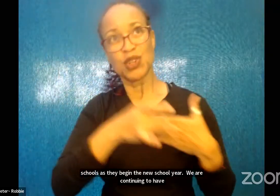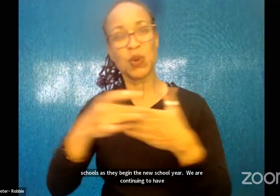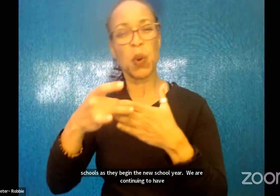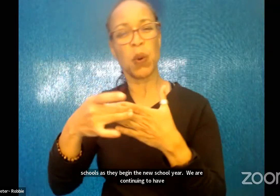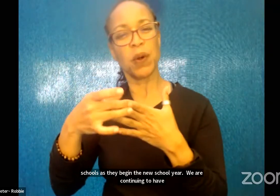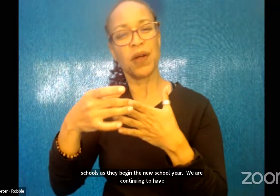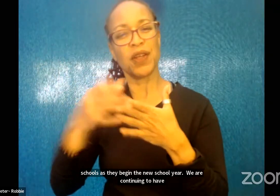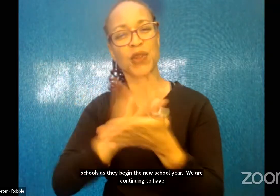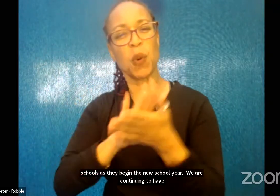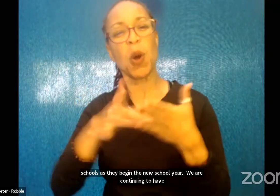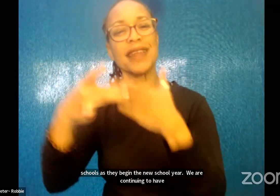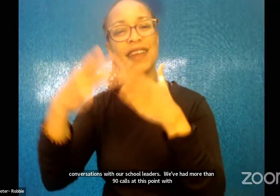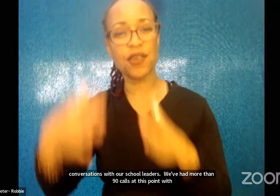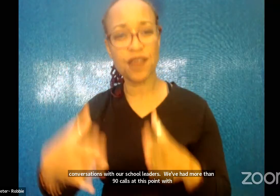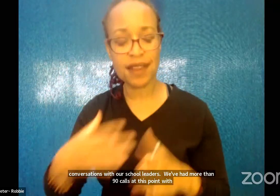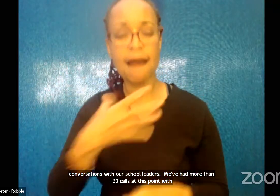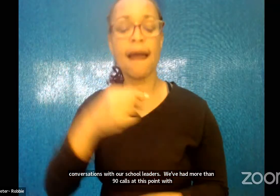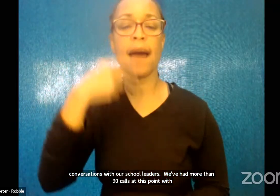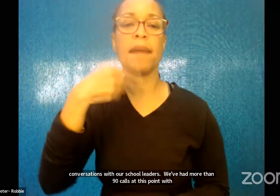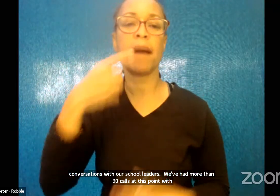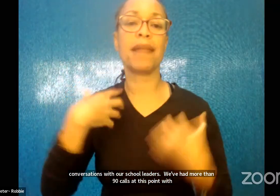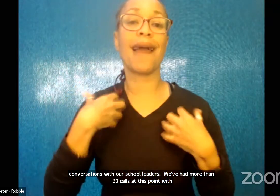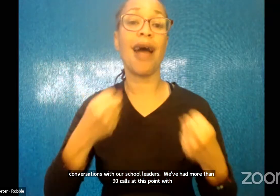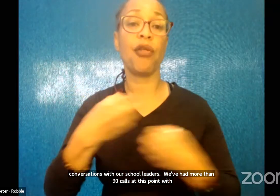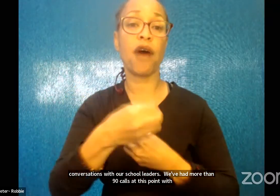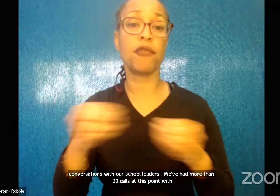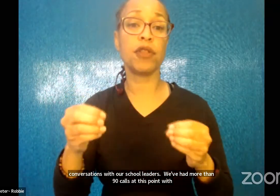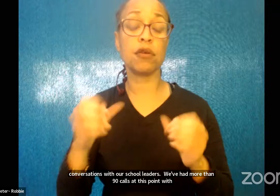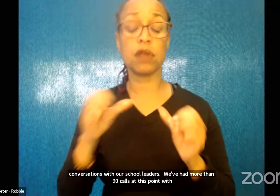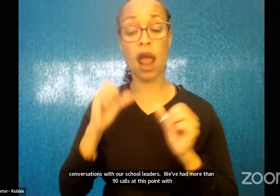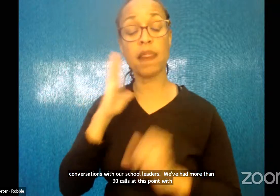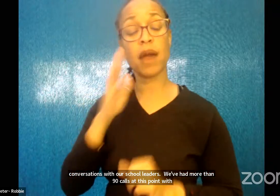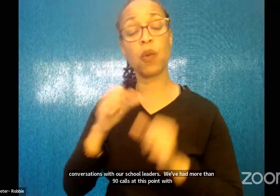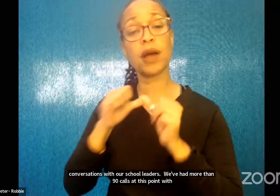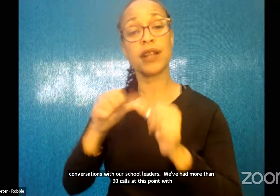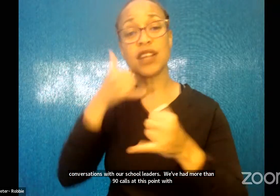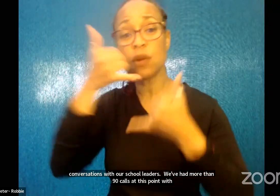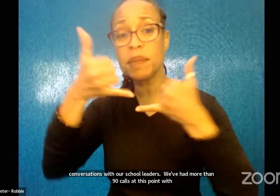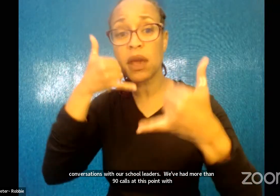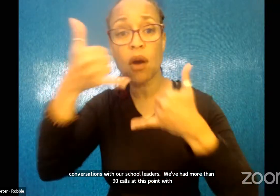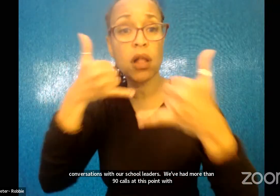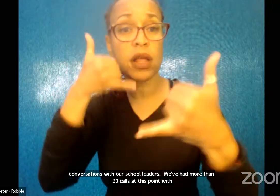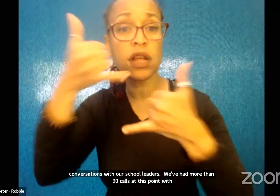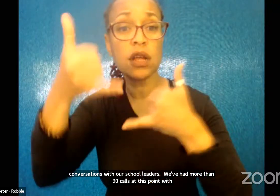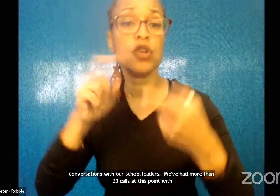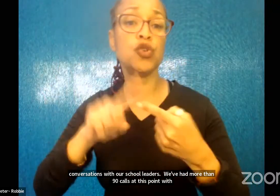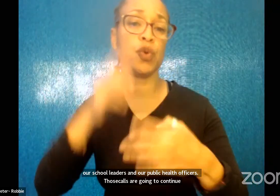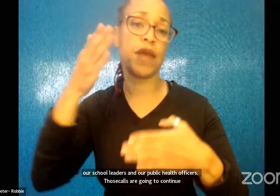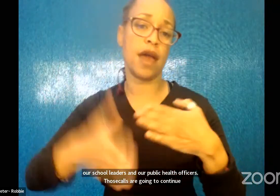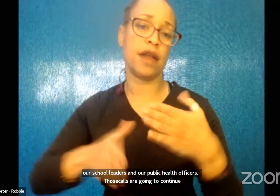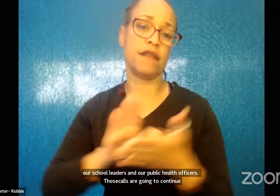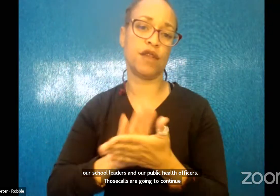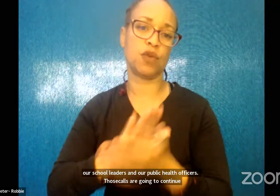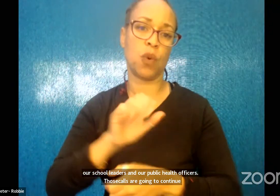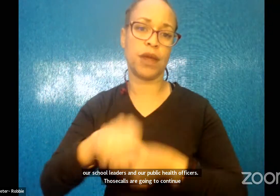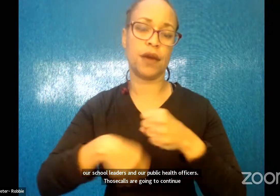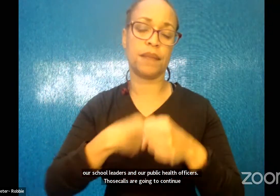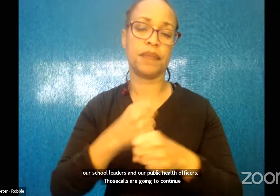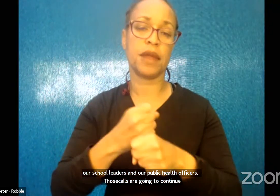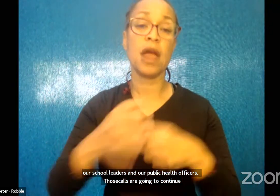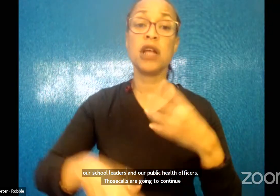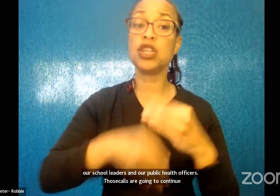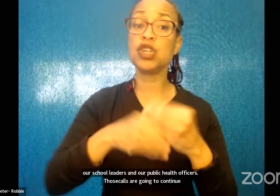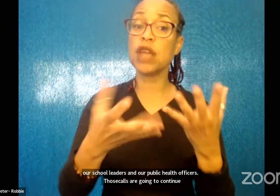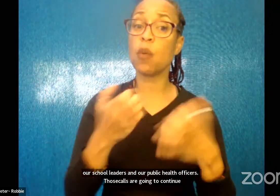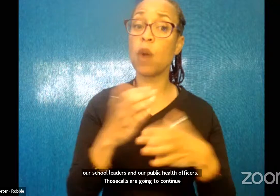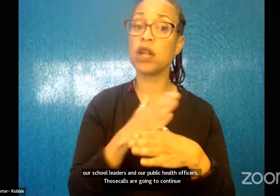and our public health officers. And those calls are going to continue through the end of the school year. Additionally, I want to share, and I don't have a copy of it